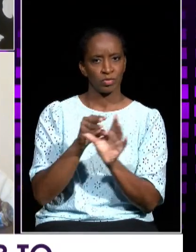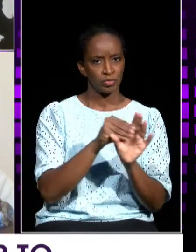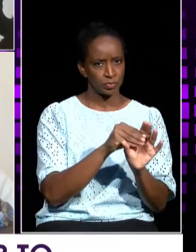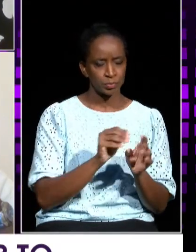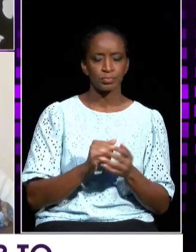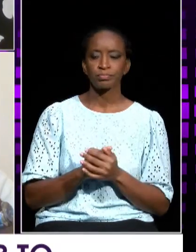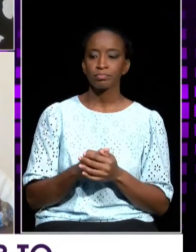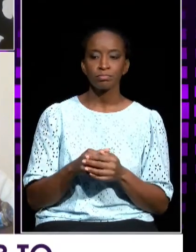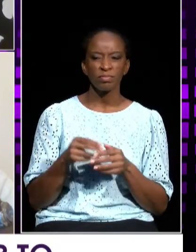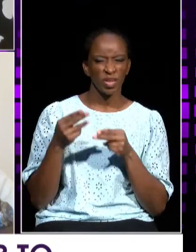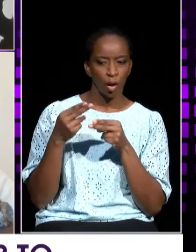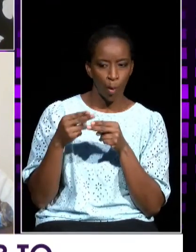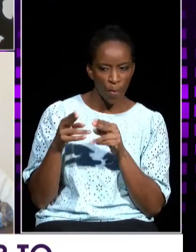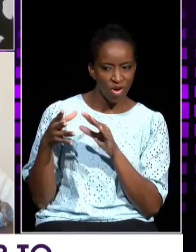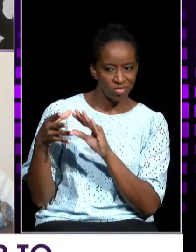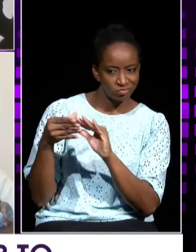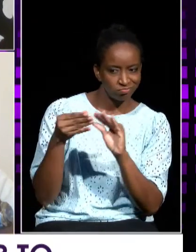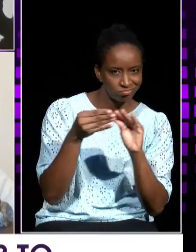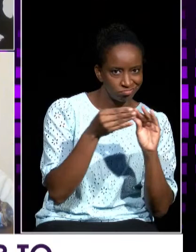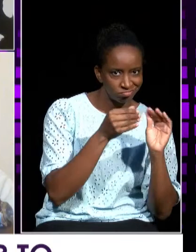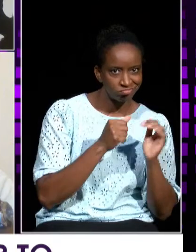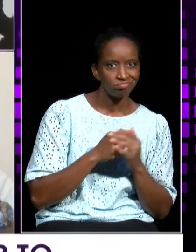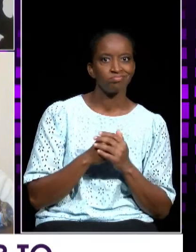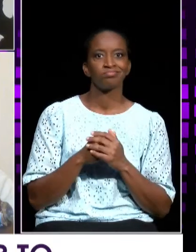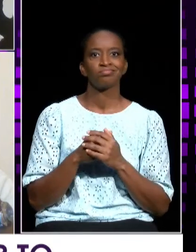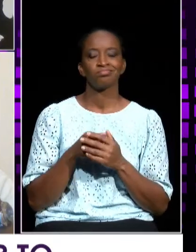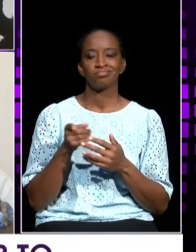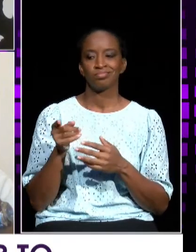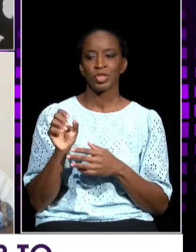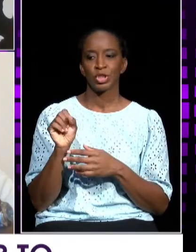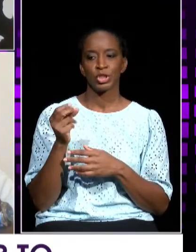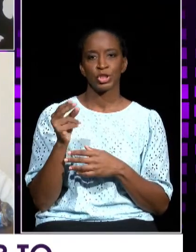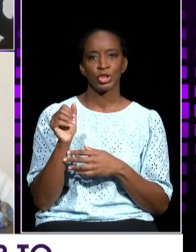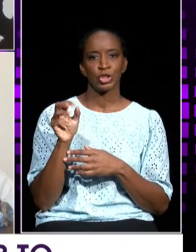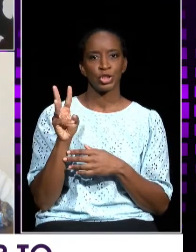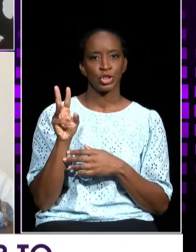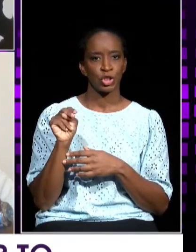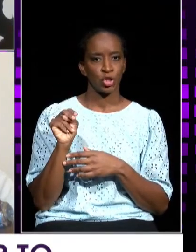each of you. We're going to go around. We're going to start with you, Shawn.